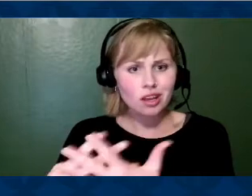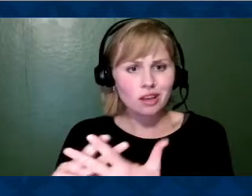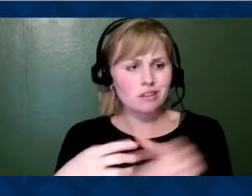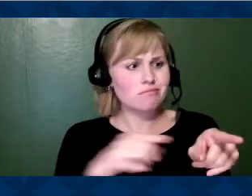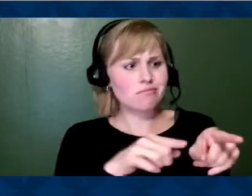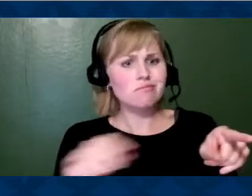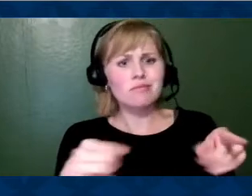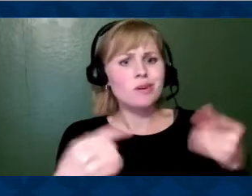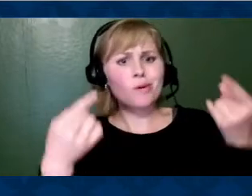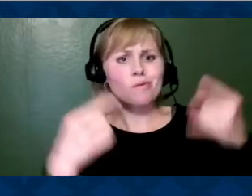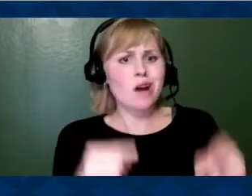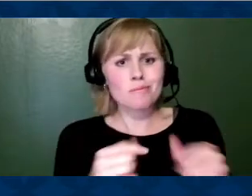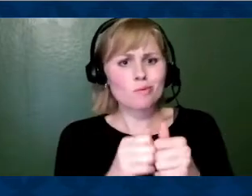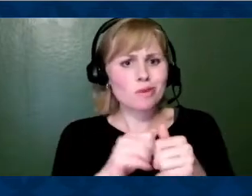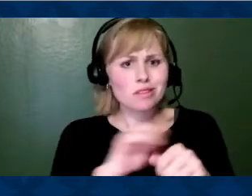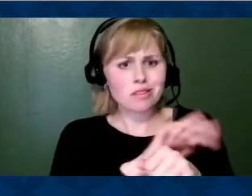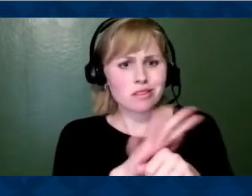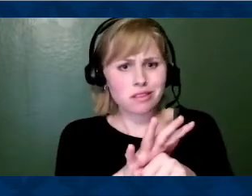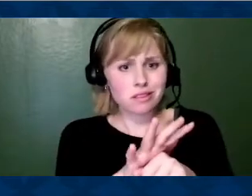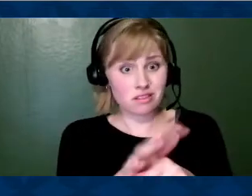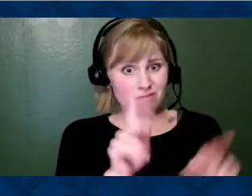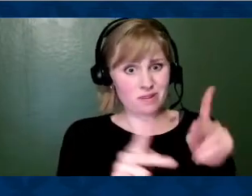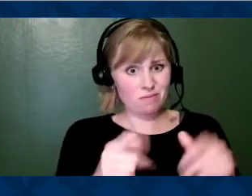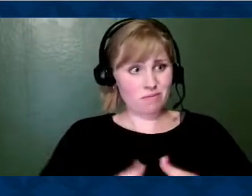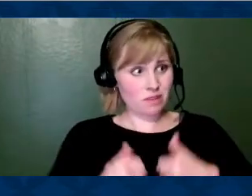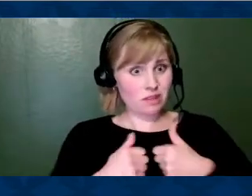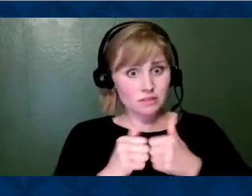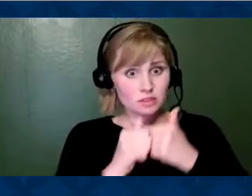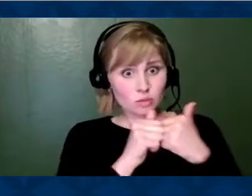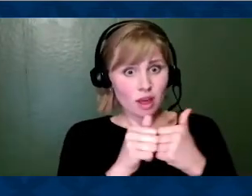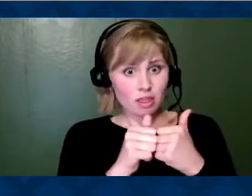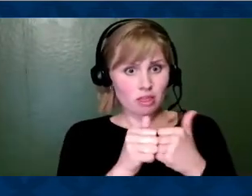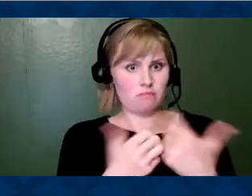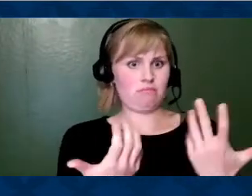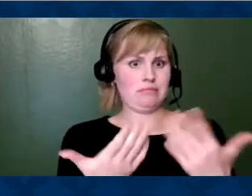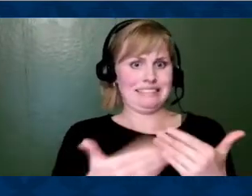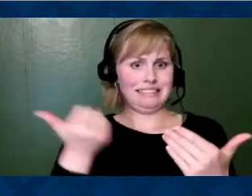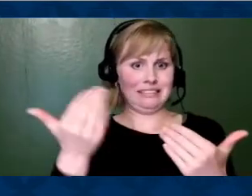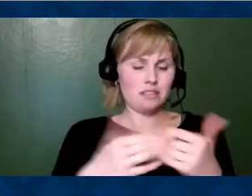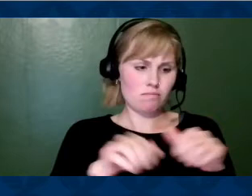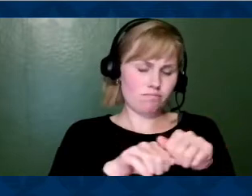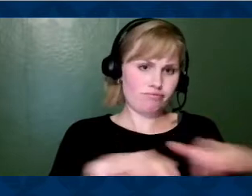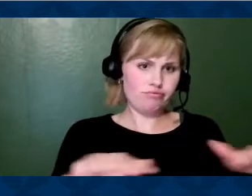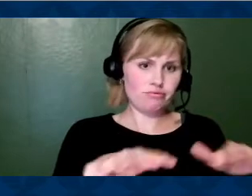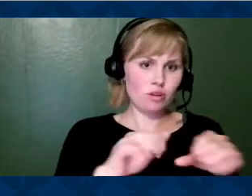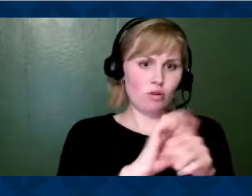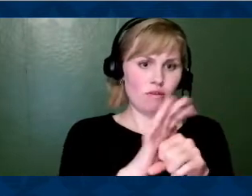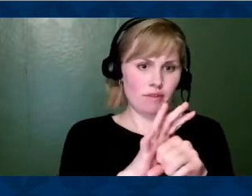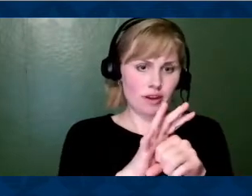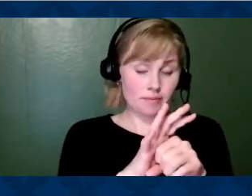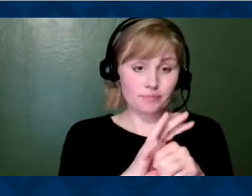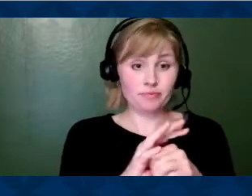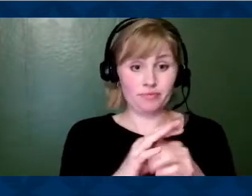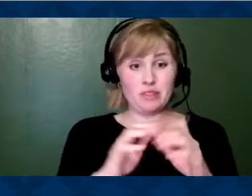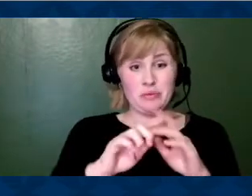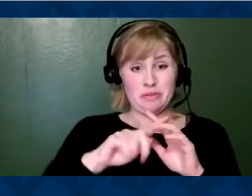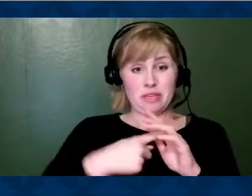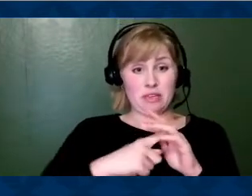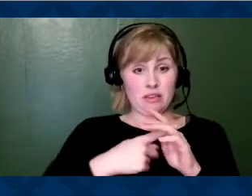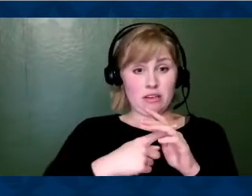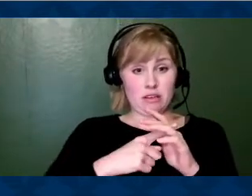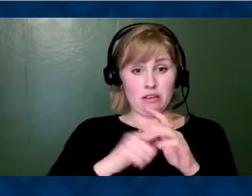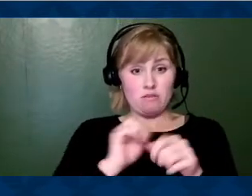on, congregate living facilities that were particularly vulnerable to COVID outbreaks. So early on, I did some work in sort of